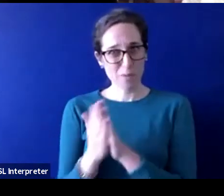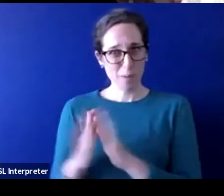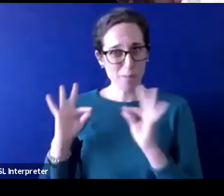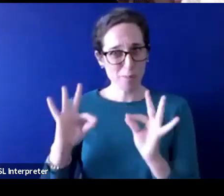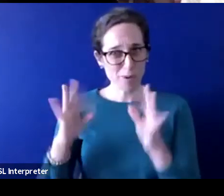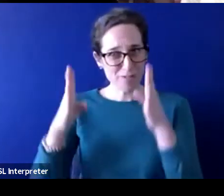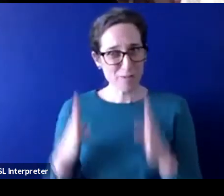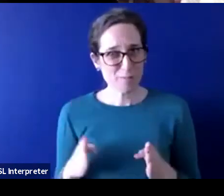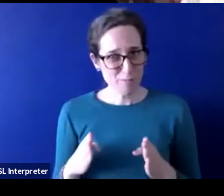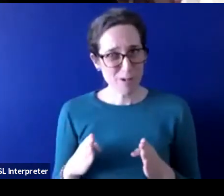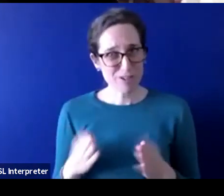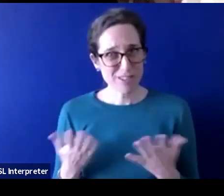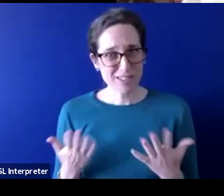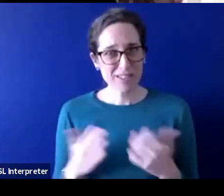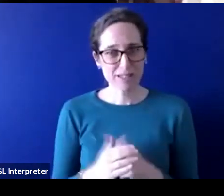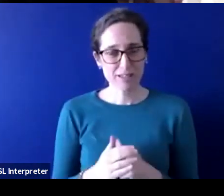about